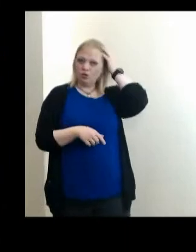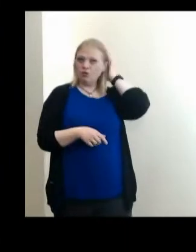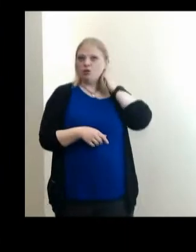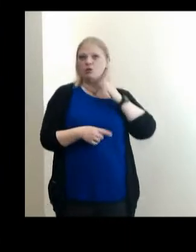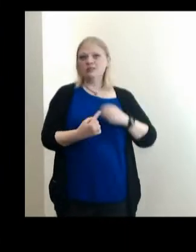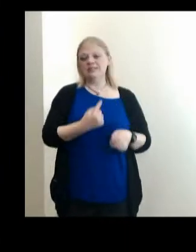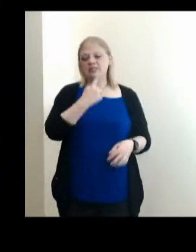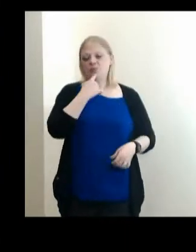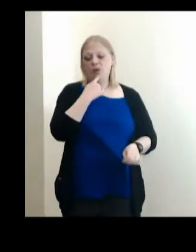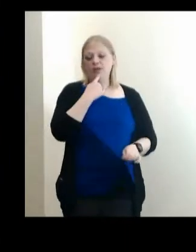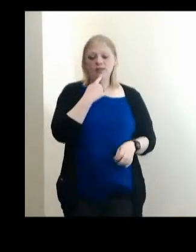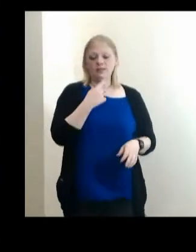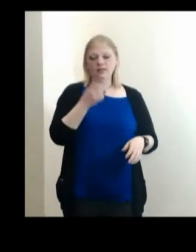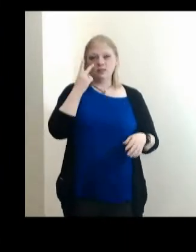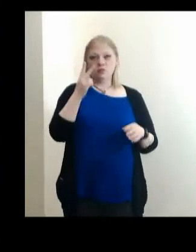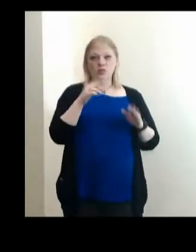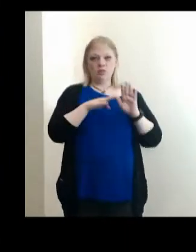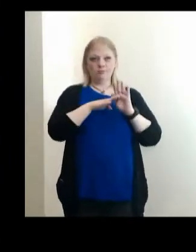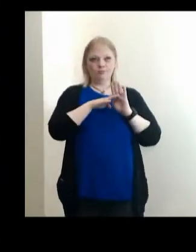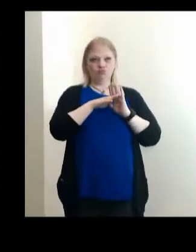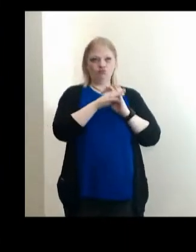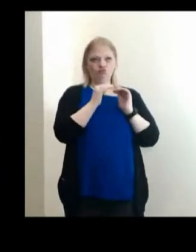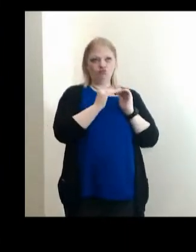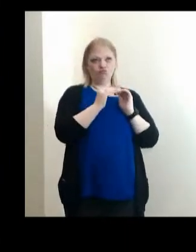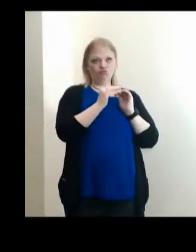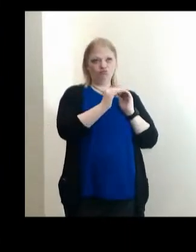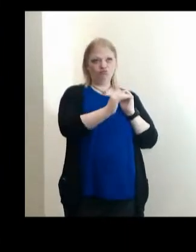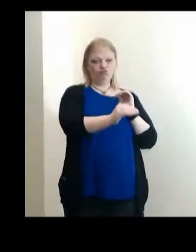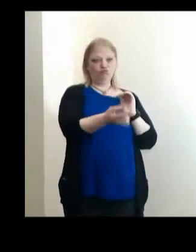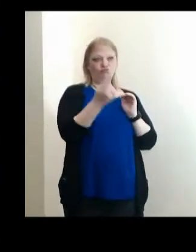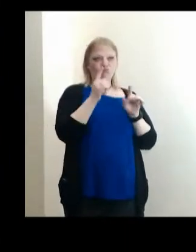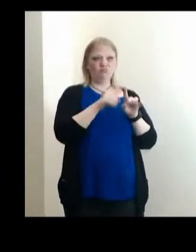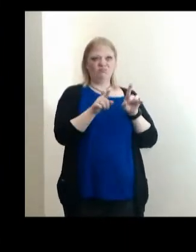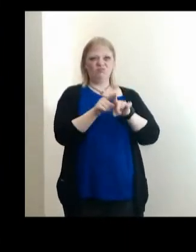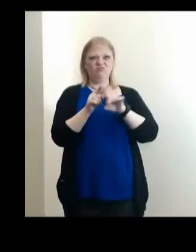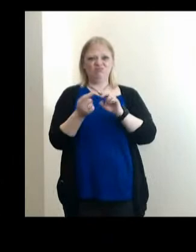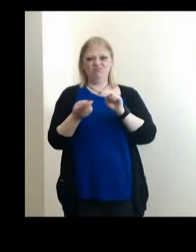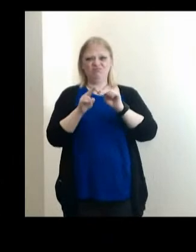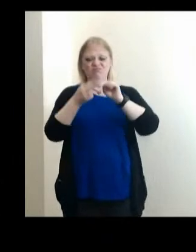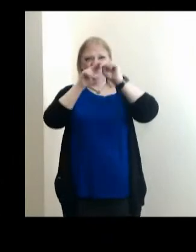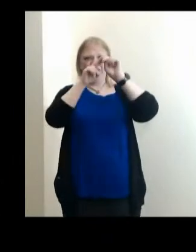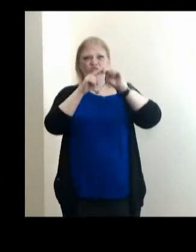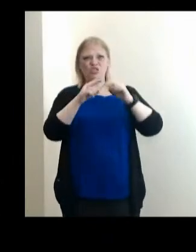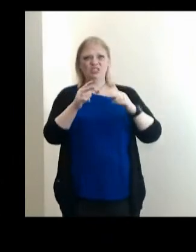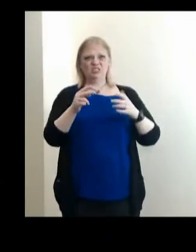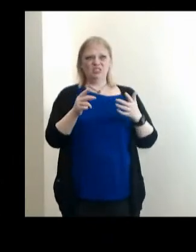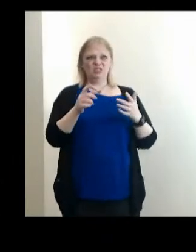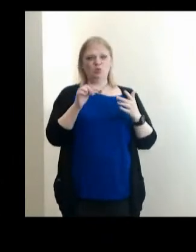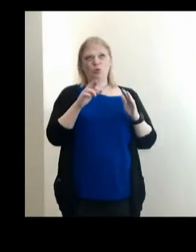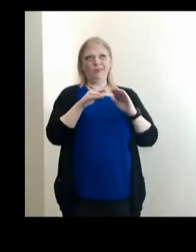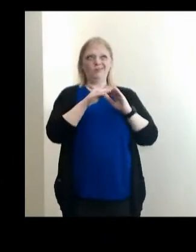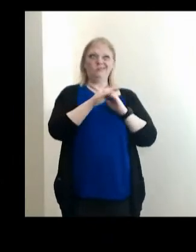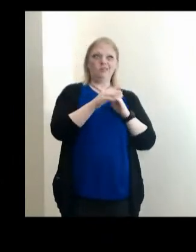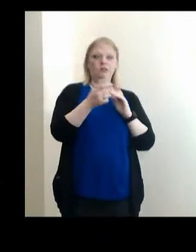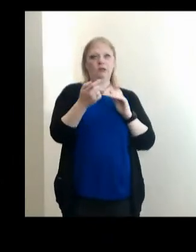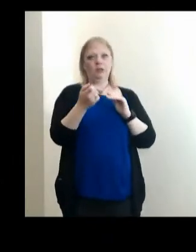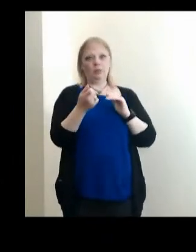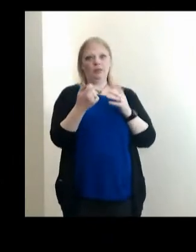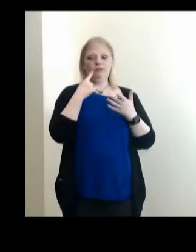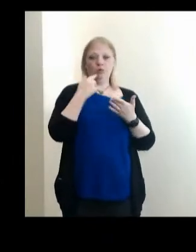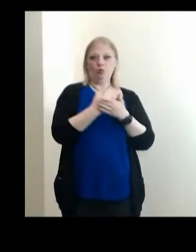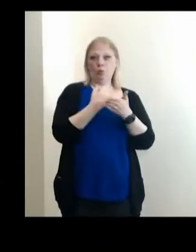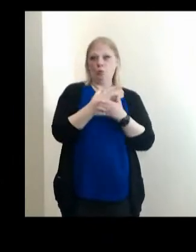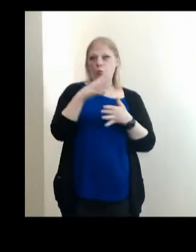It's disappointing to see us plateauing in vaccinations, but also seeing increases, or at least a plateauing a little bit with new